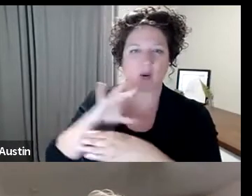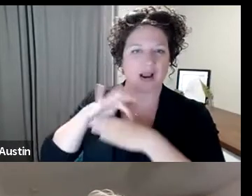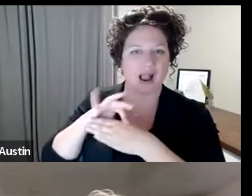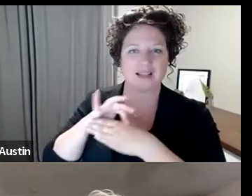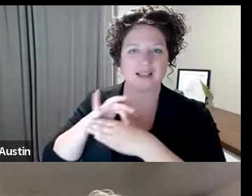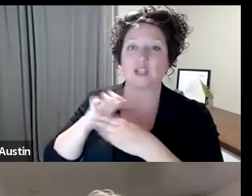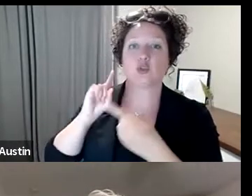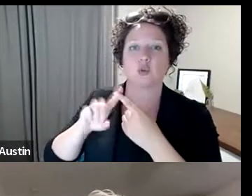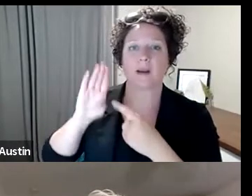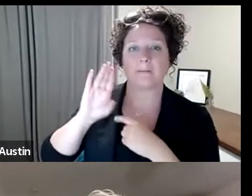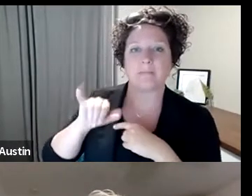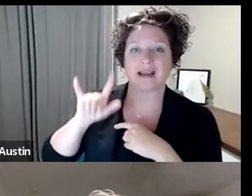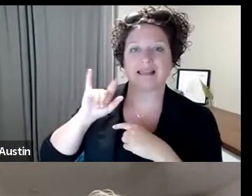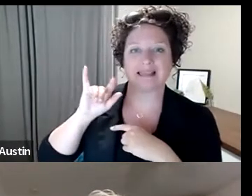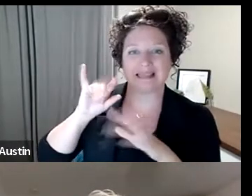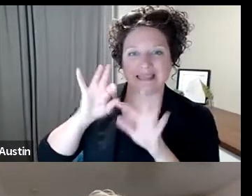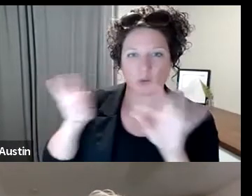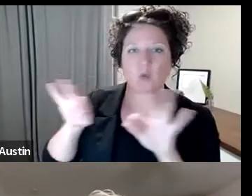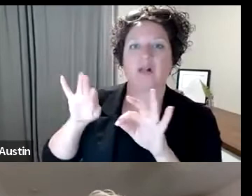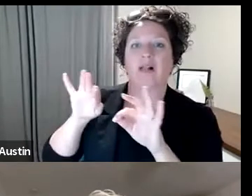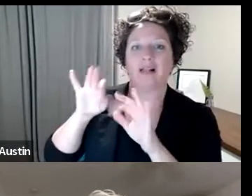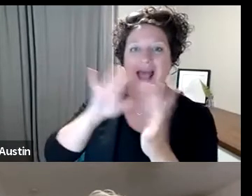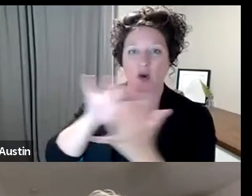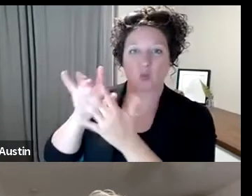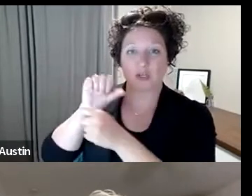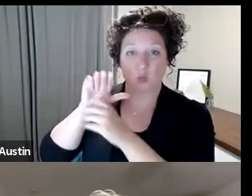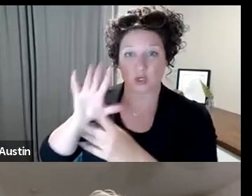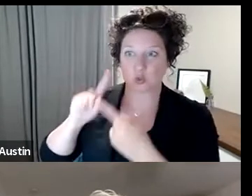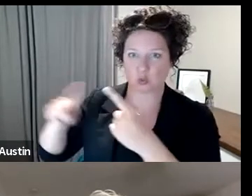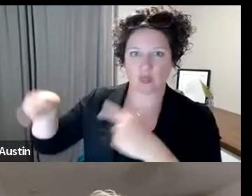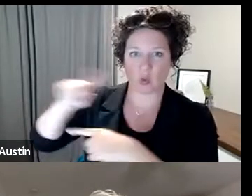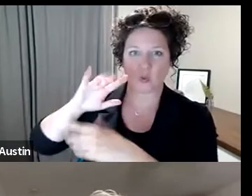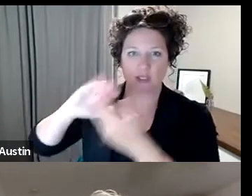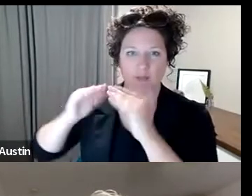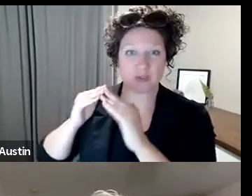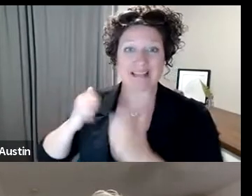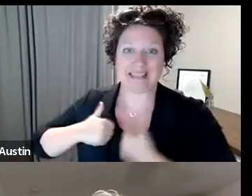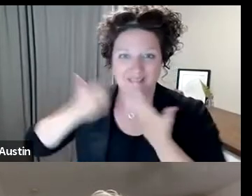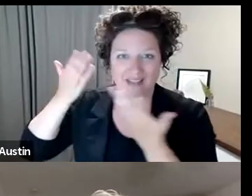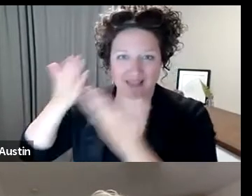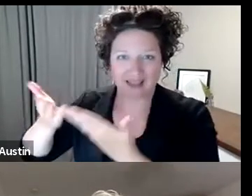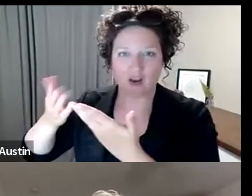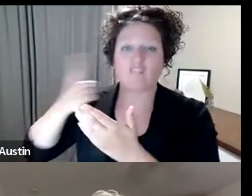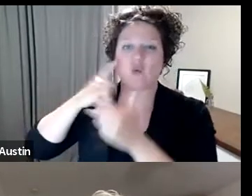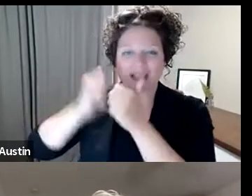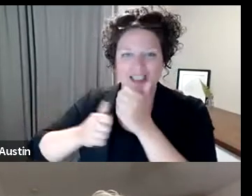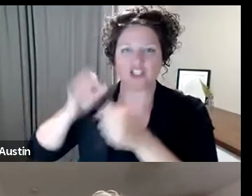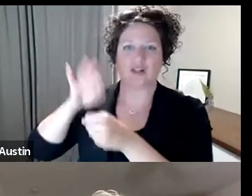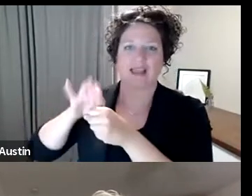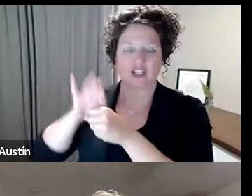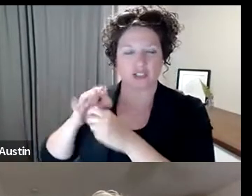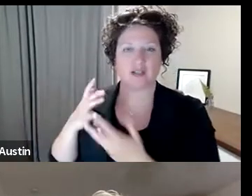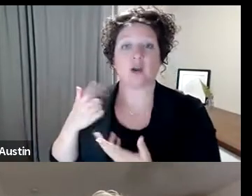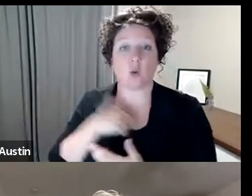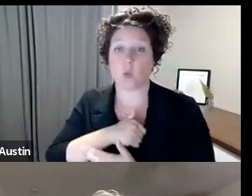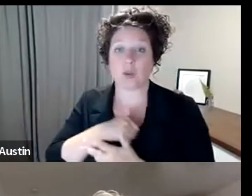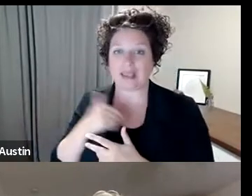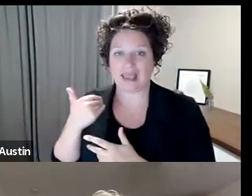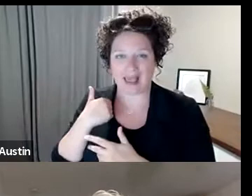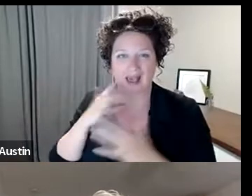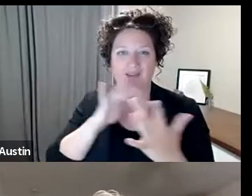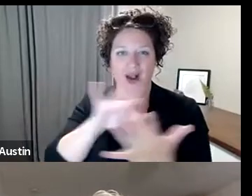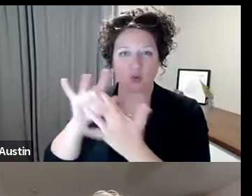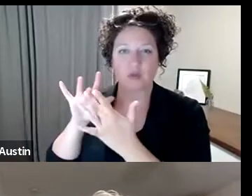to bilingual outreach workers in those communities, living in those communities for each election. We do outreach